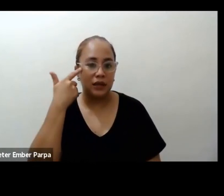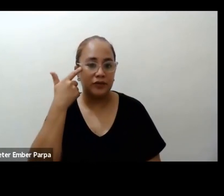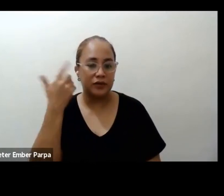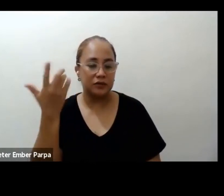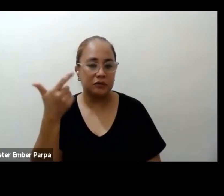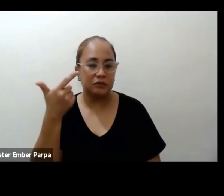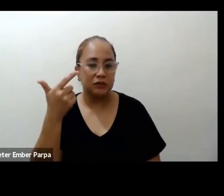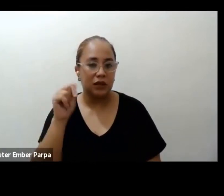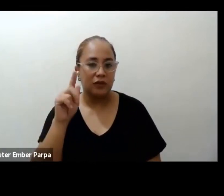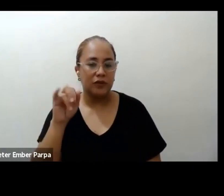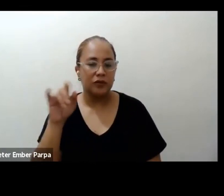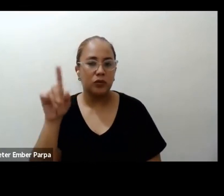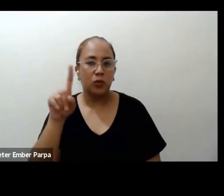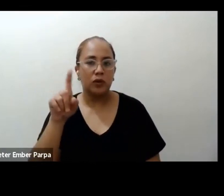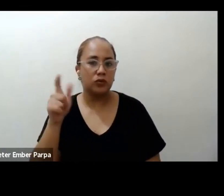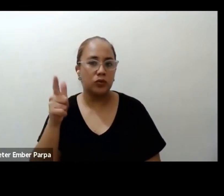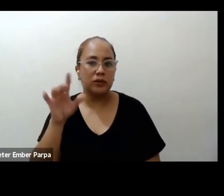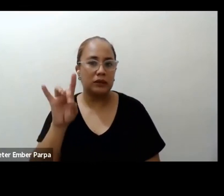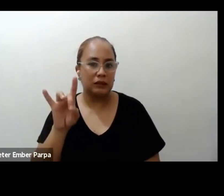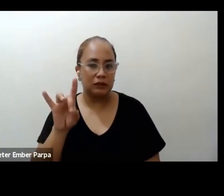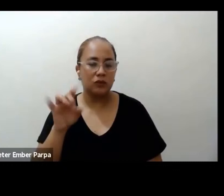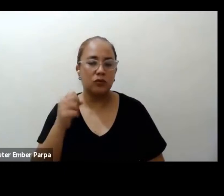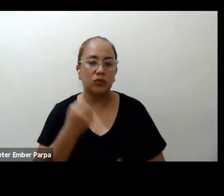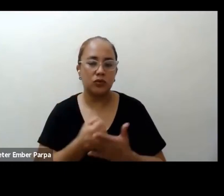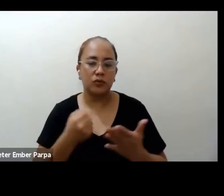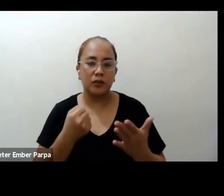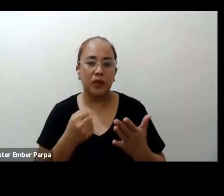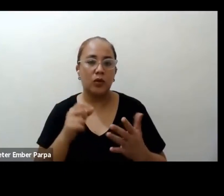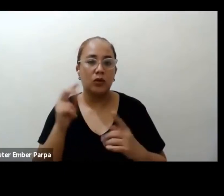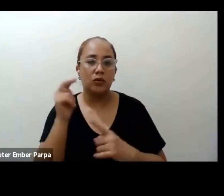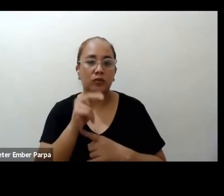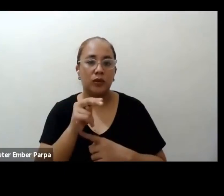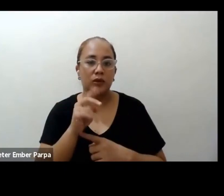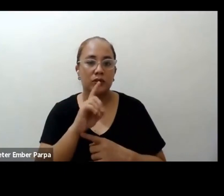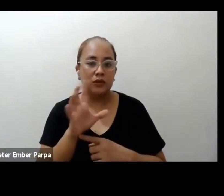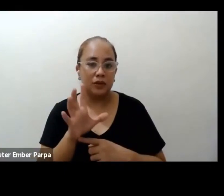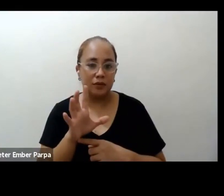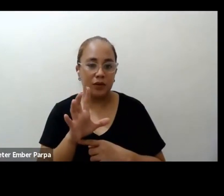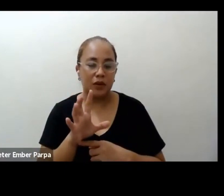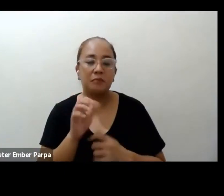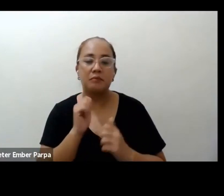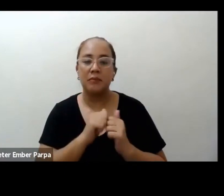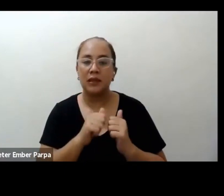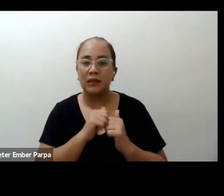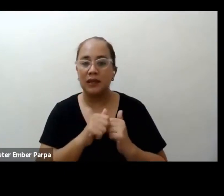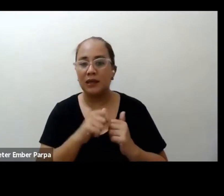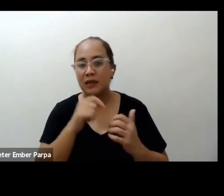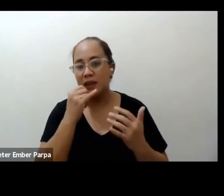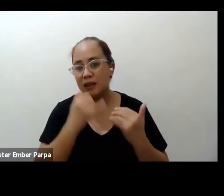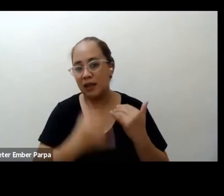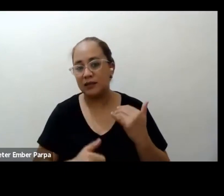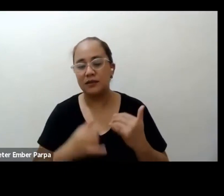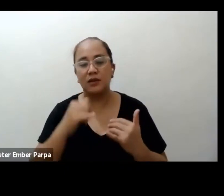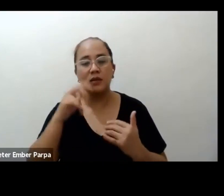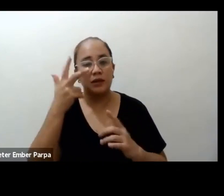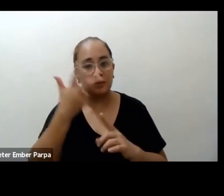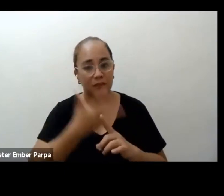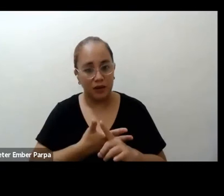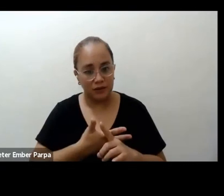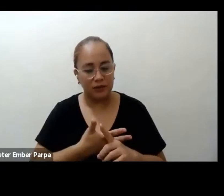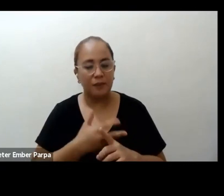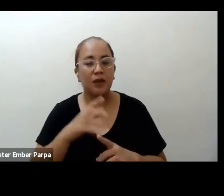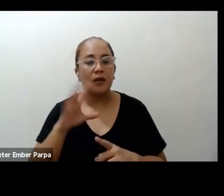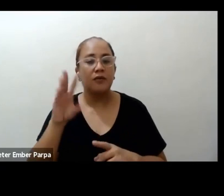reach 128 million supply by November, December. That means in that last quarter, about